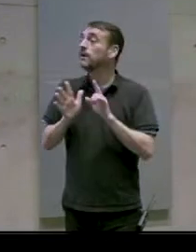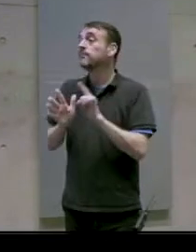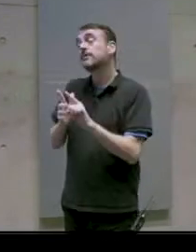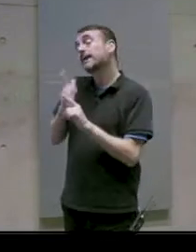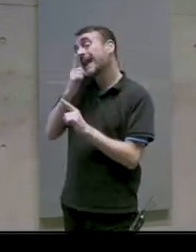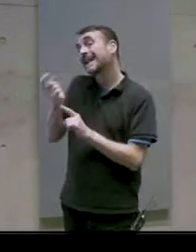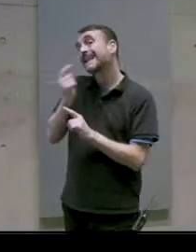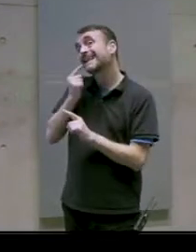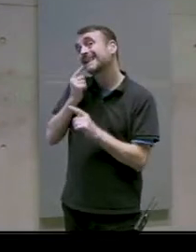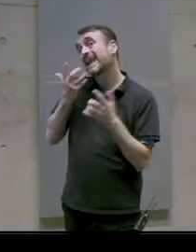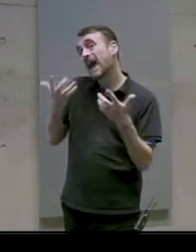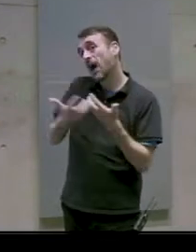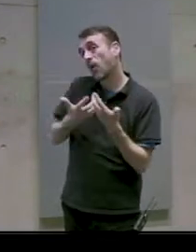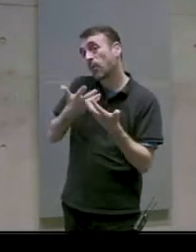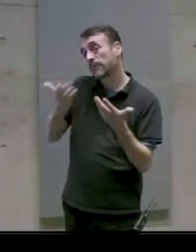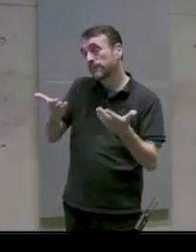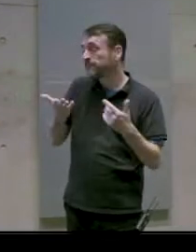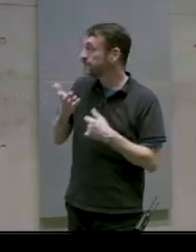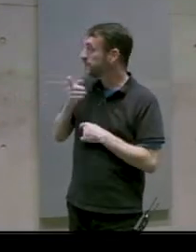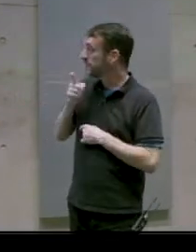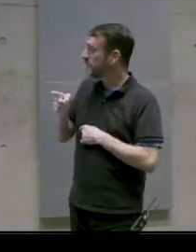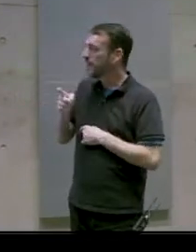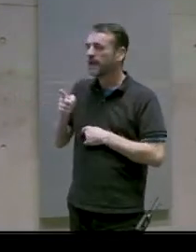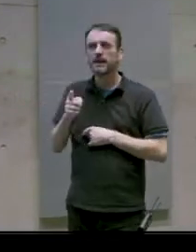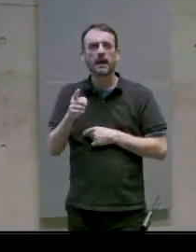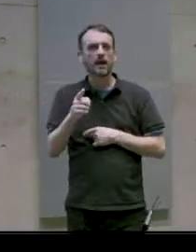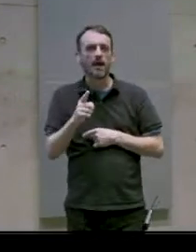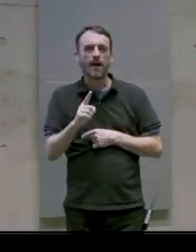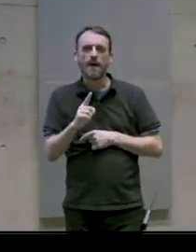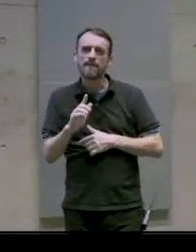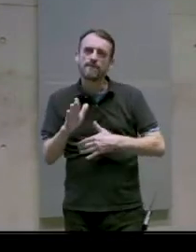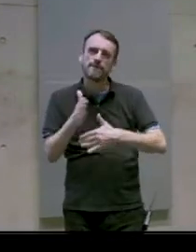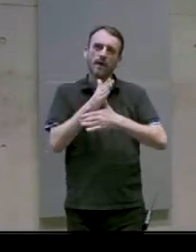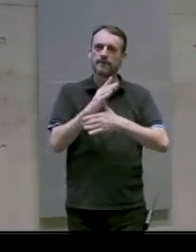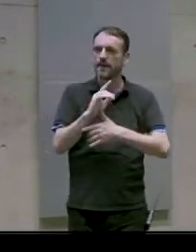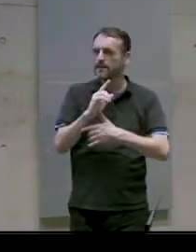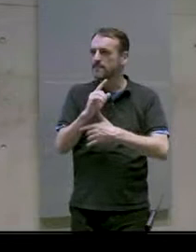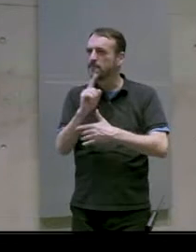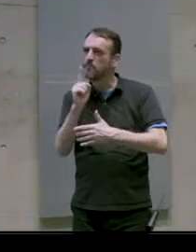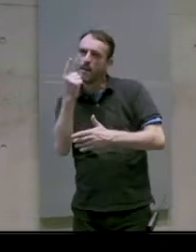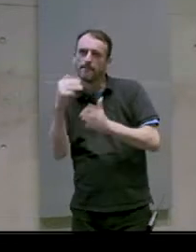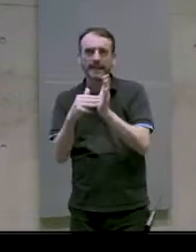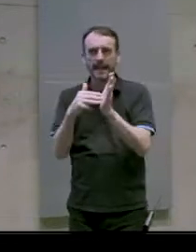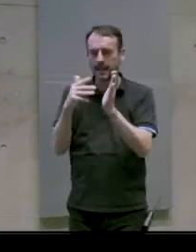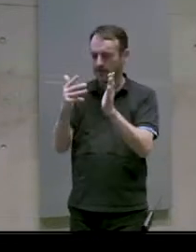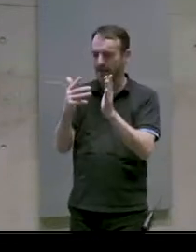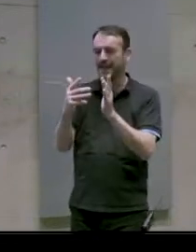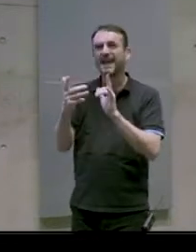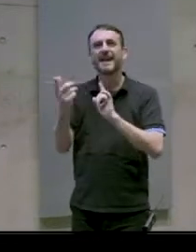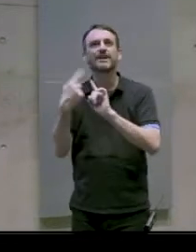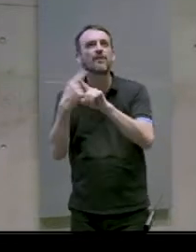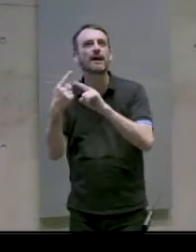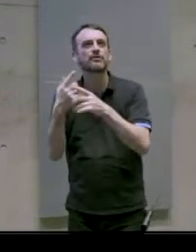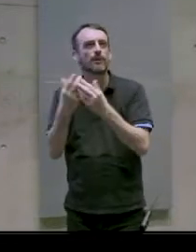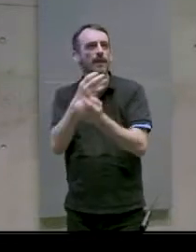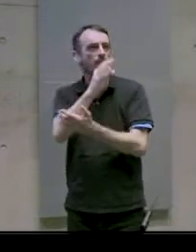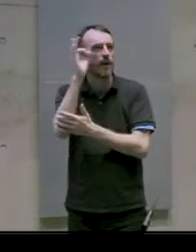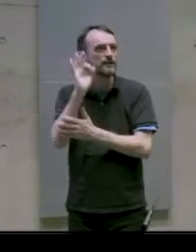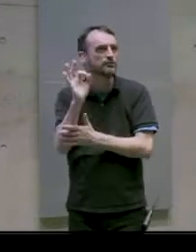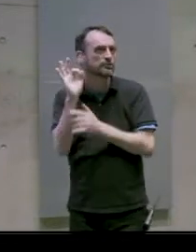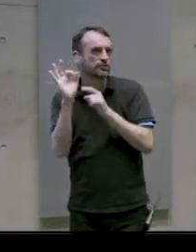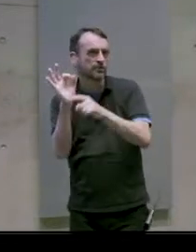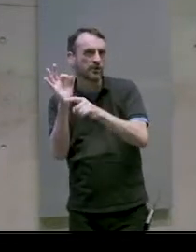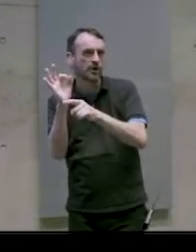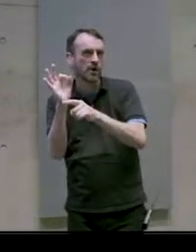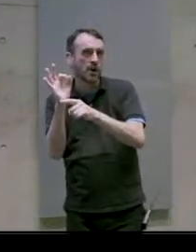the fact that you want to make sure in the first minute or so there's a bit of interaction, a bit of a question, but make sure the question is only related to what they